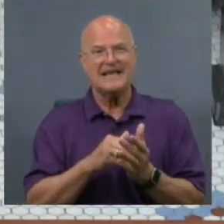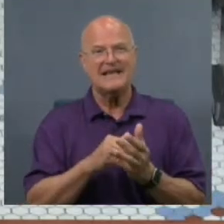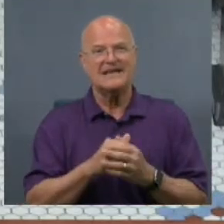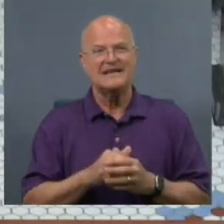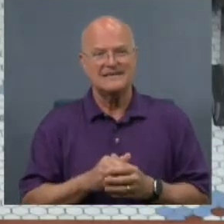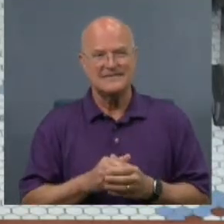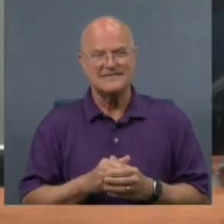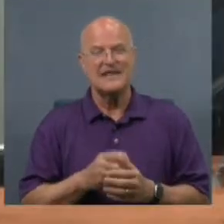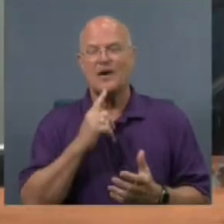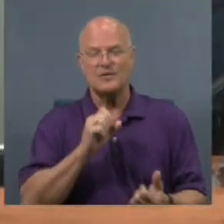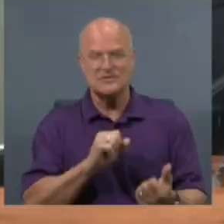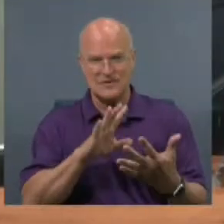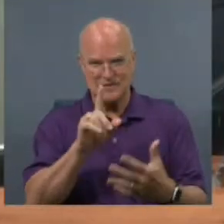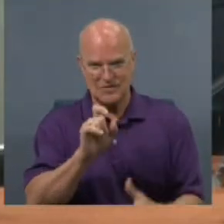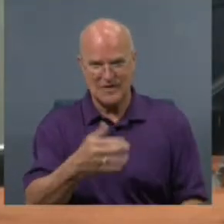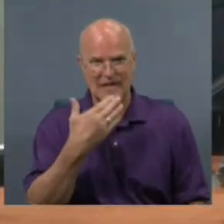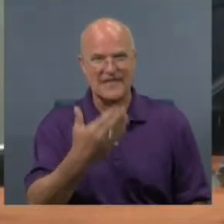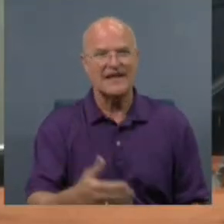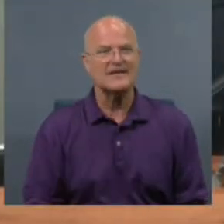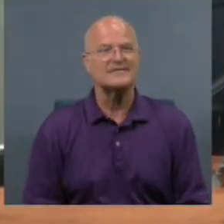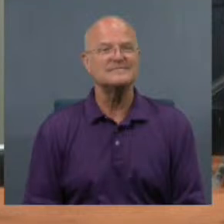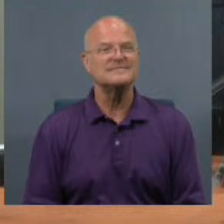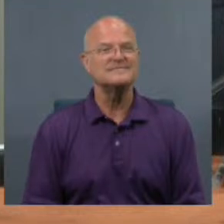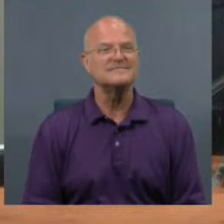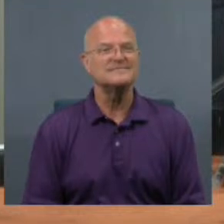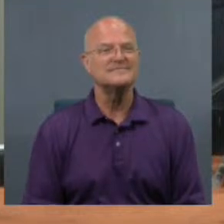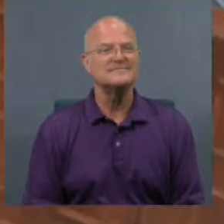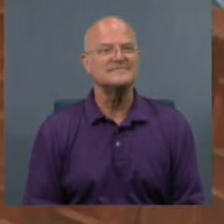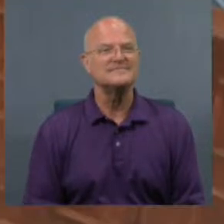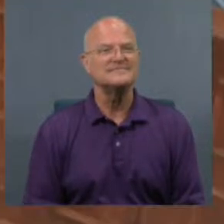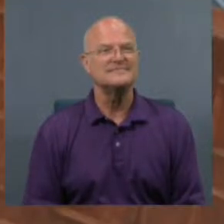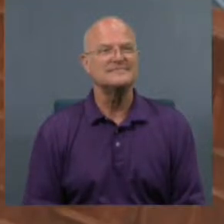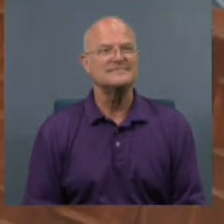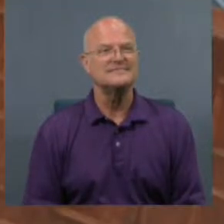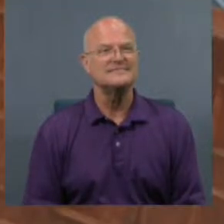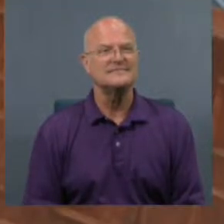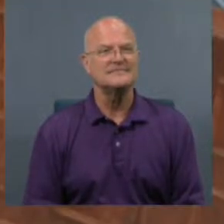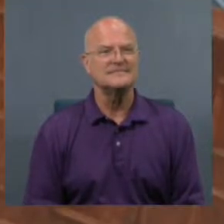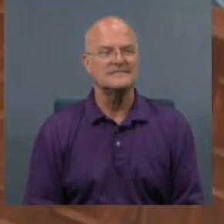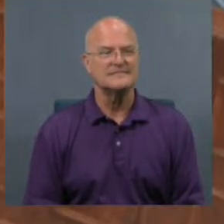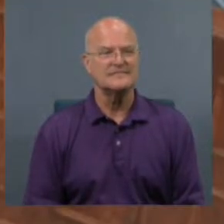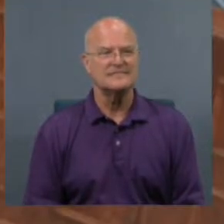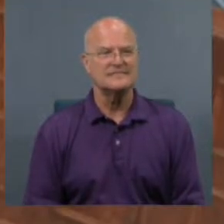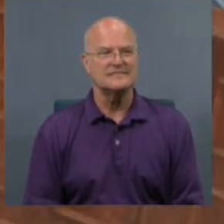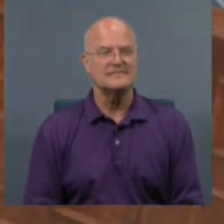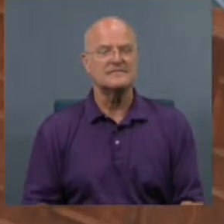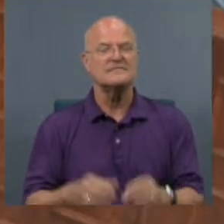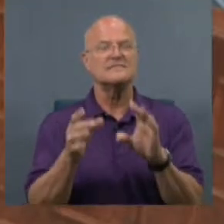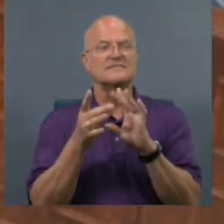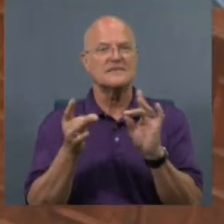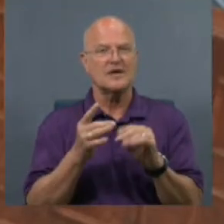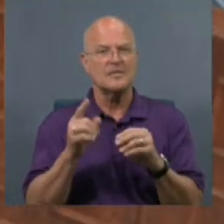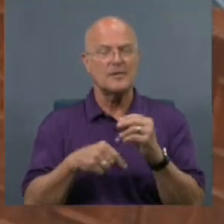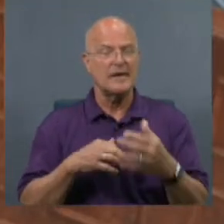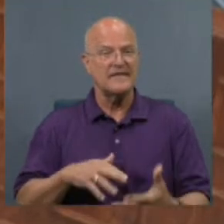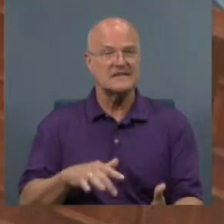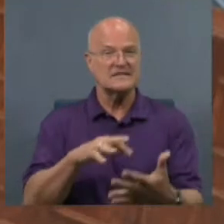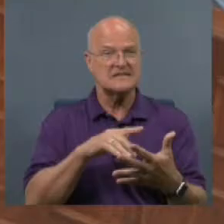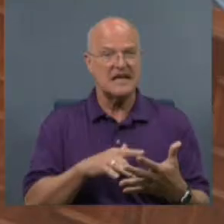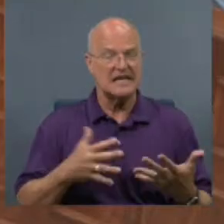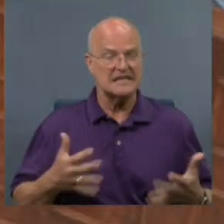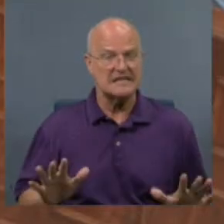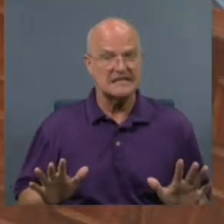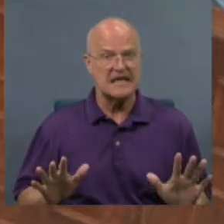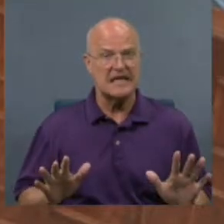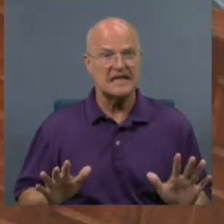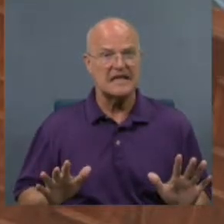right. I will address your question. Thank you very much. Thanks. All right. So I guess she was making a question or comment with studies.